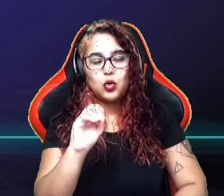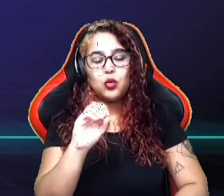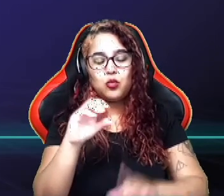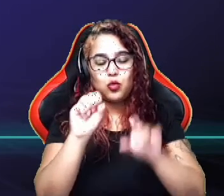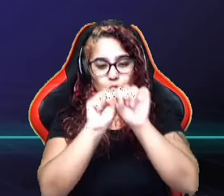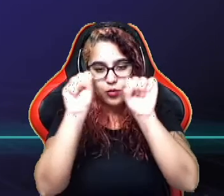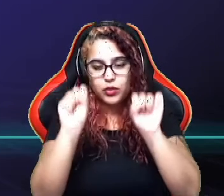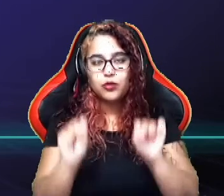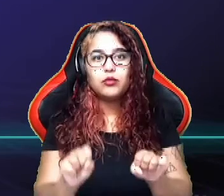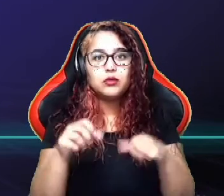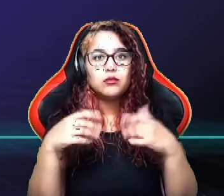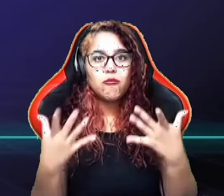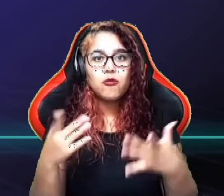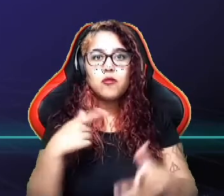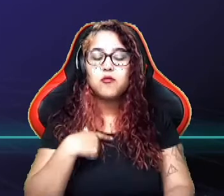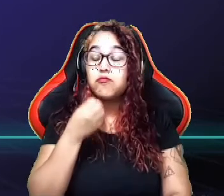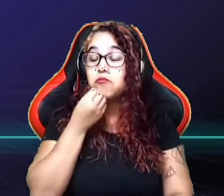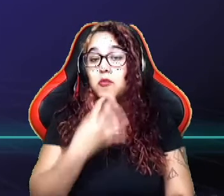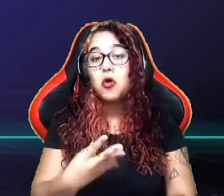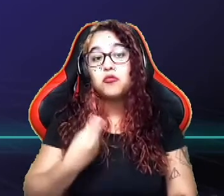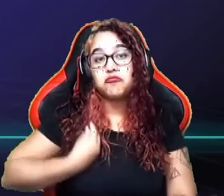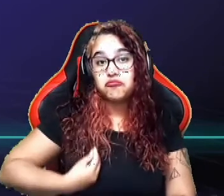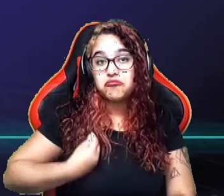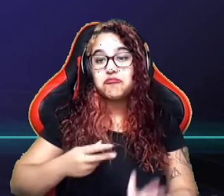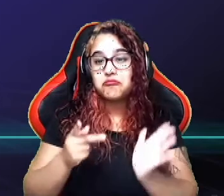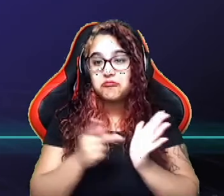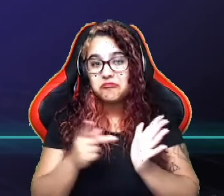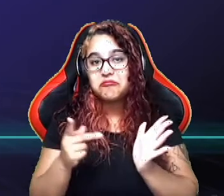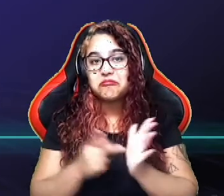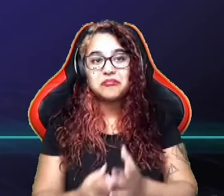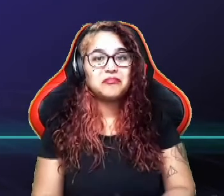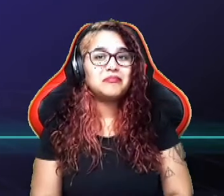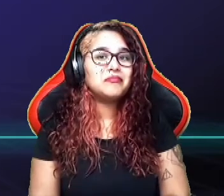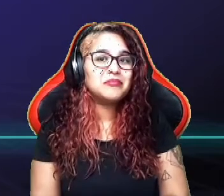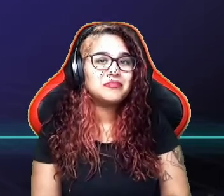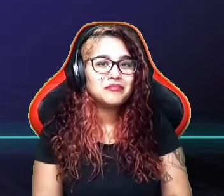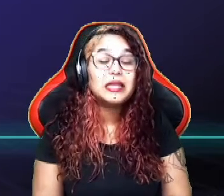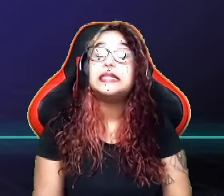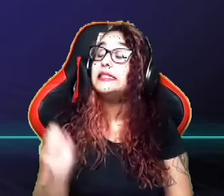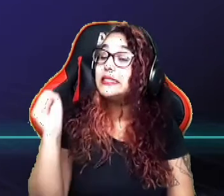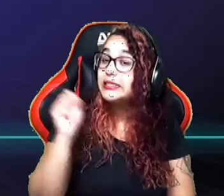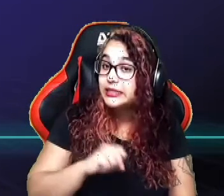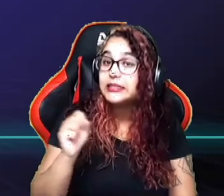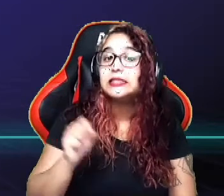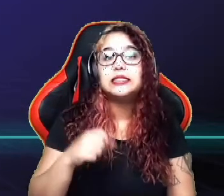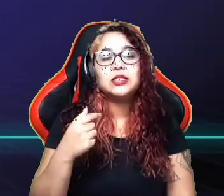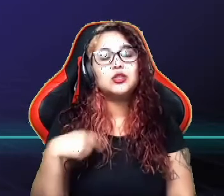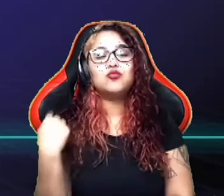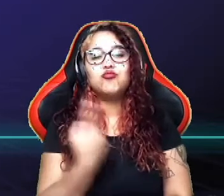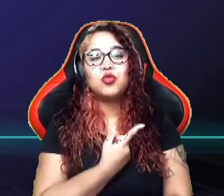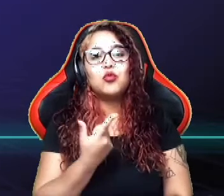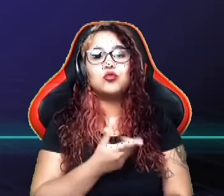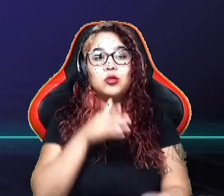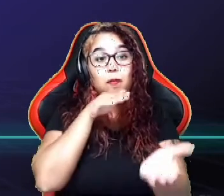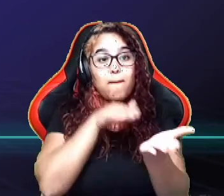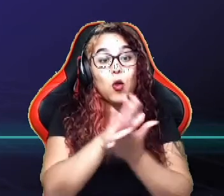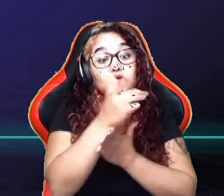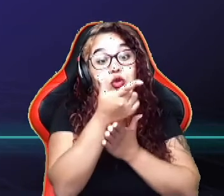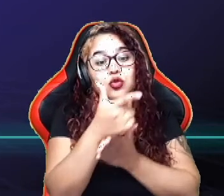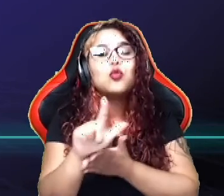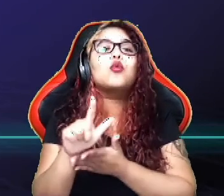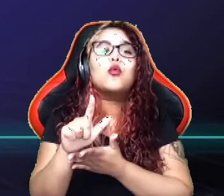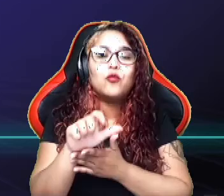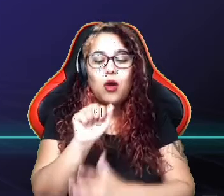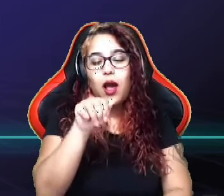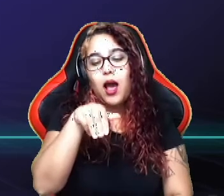computer, of a PC. So it was a fantastic moment. And indeed, we relaunched